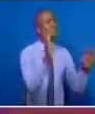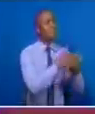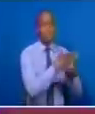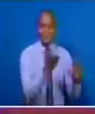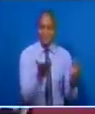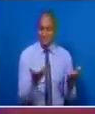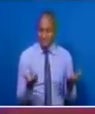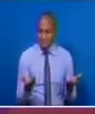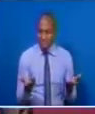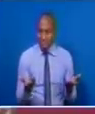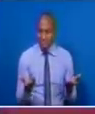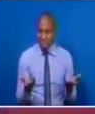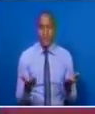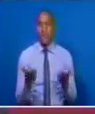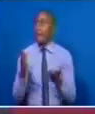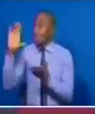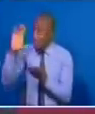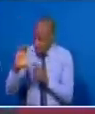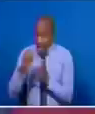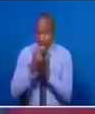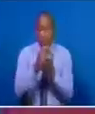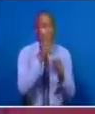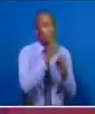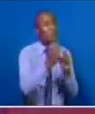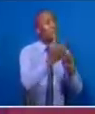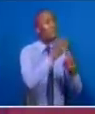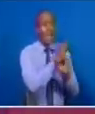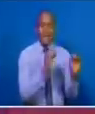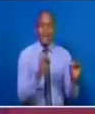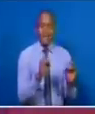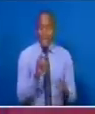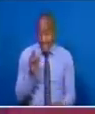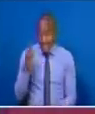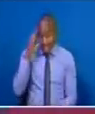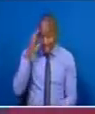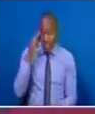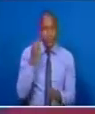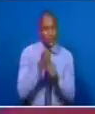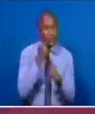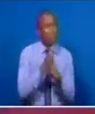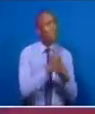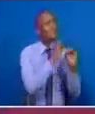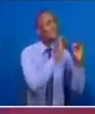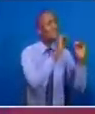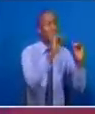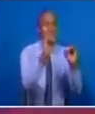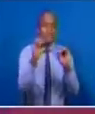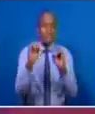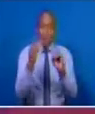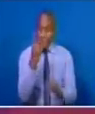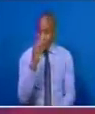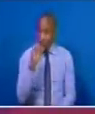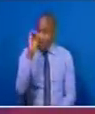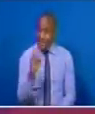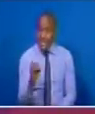say job creating opportunities in the country. That's why the unemployment right now stands at